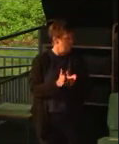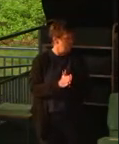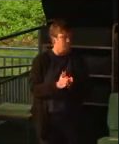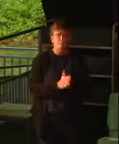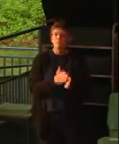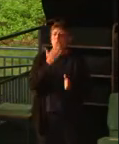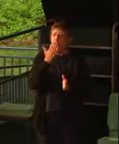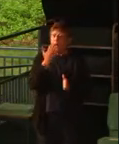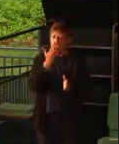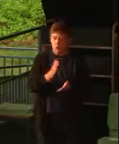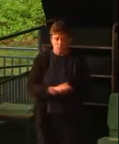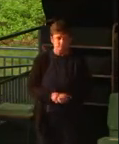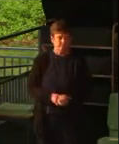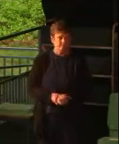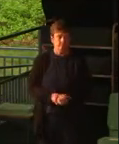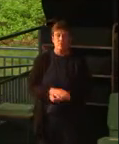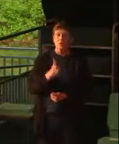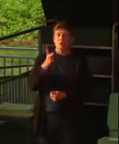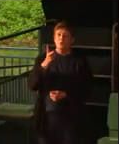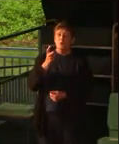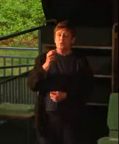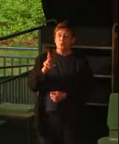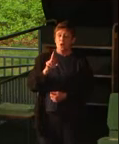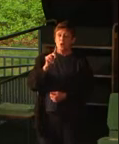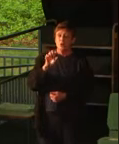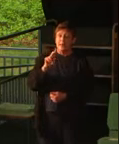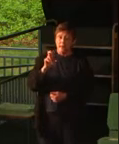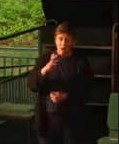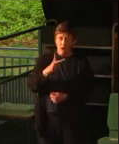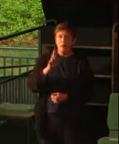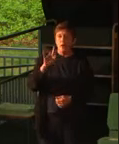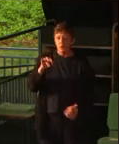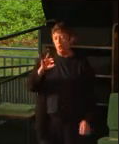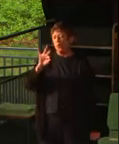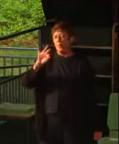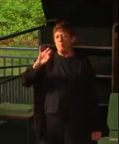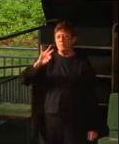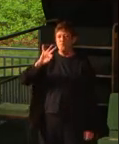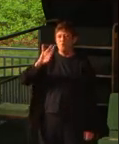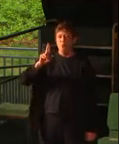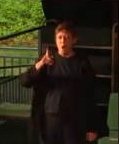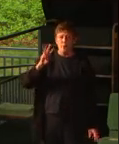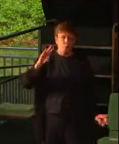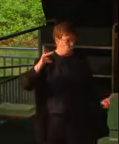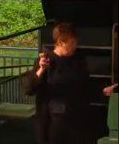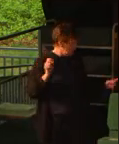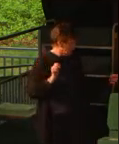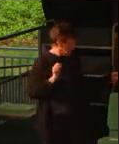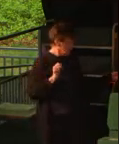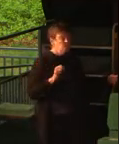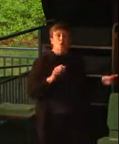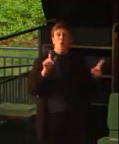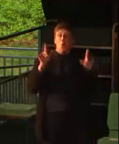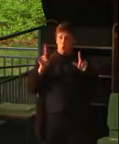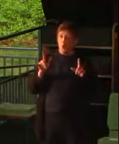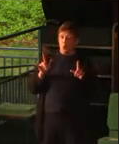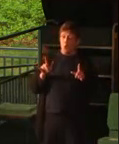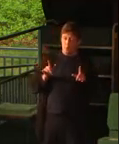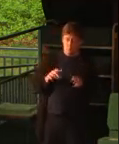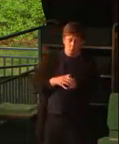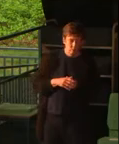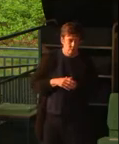Thank you to Dr. Enoch Lamptey and Professor Robin Worthington, who were simultaneously